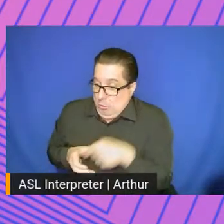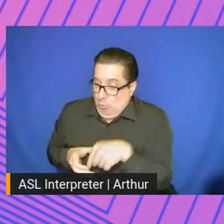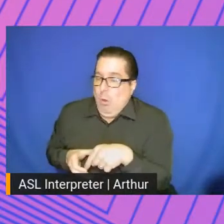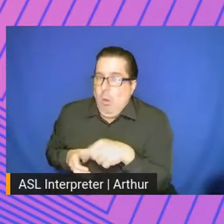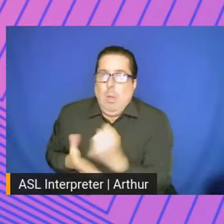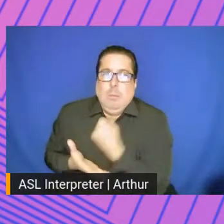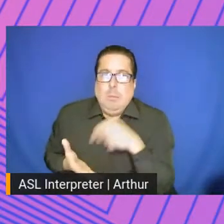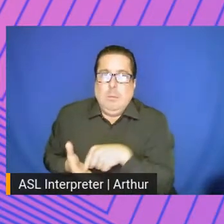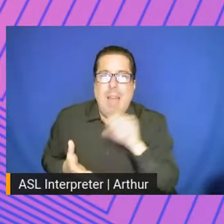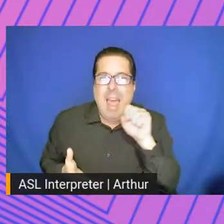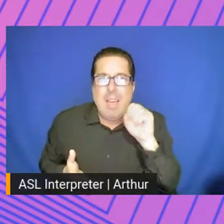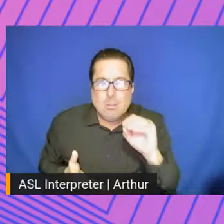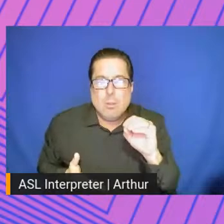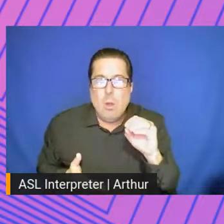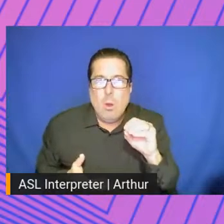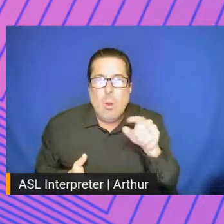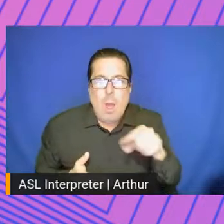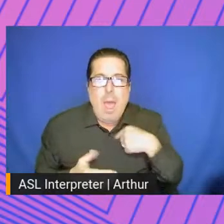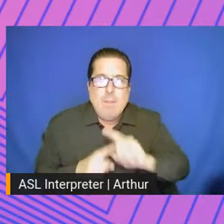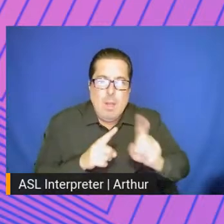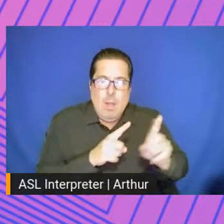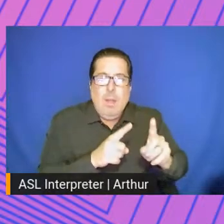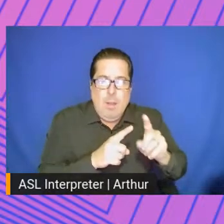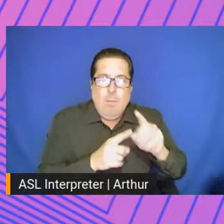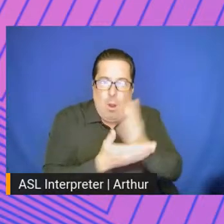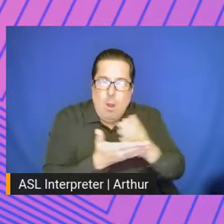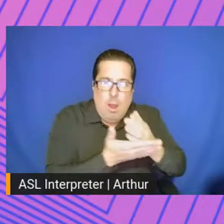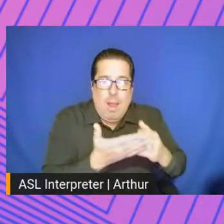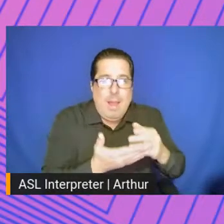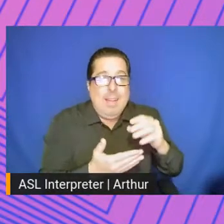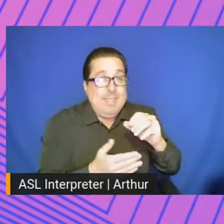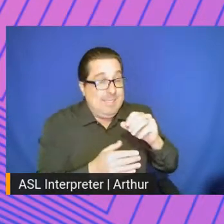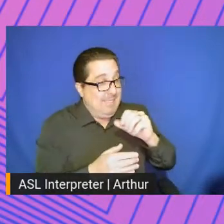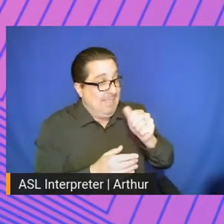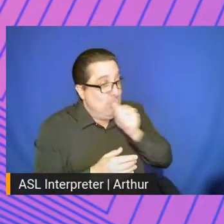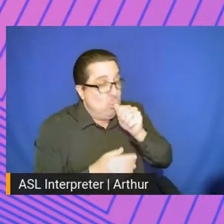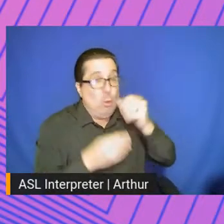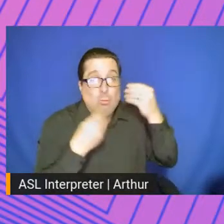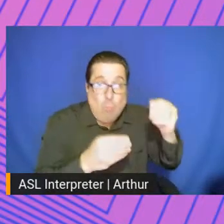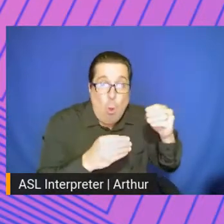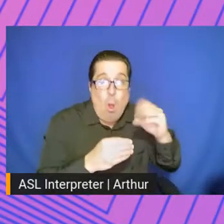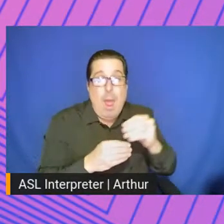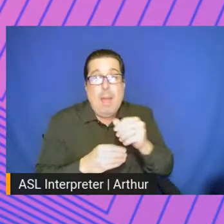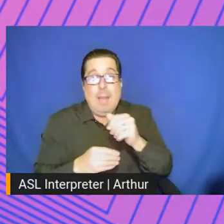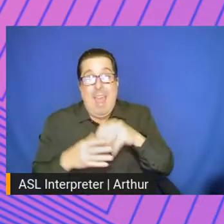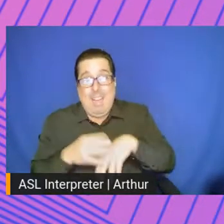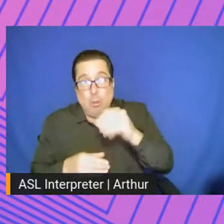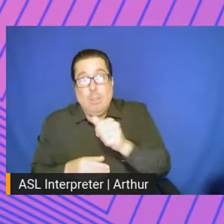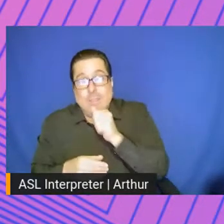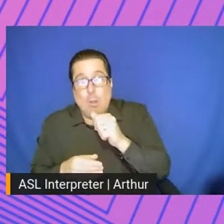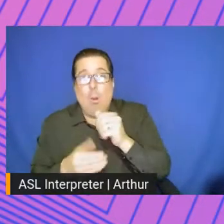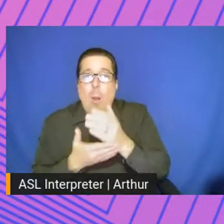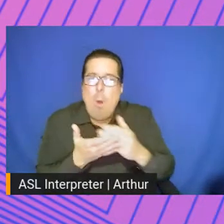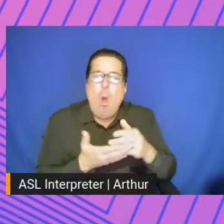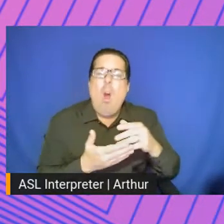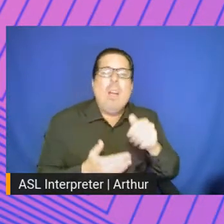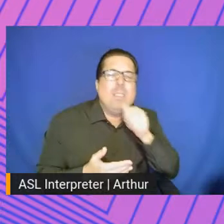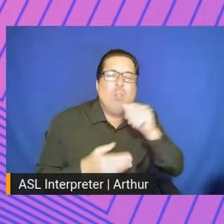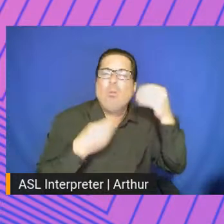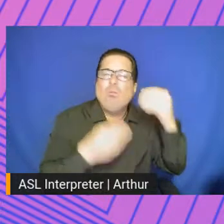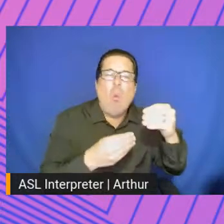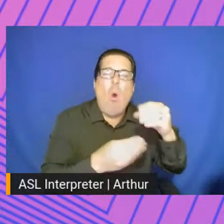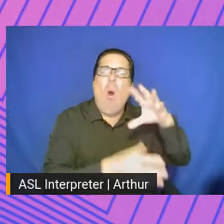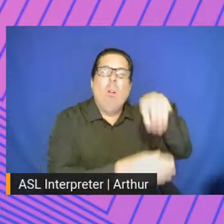has a couple of different components. I'm just going to focus on the secret store and the external secret component. So the secret store component is